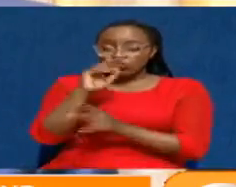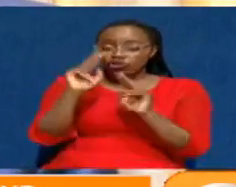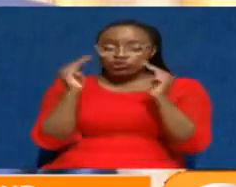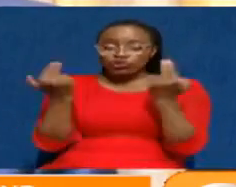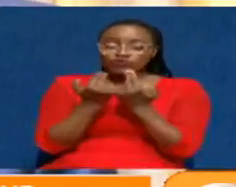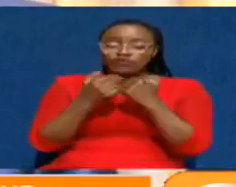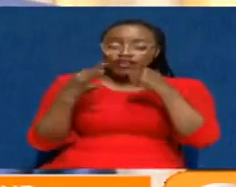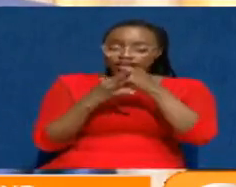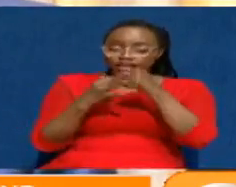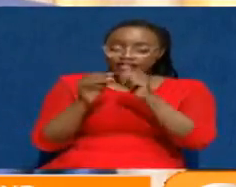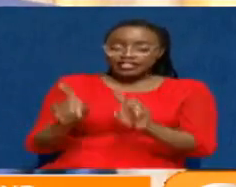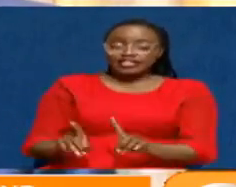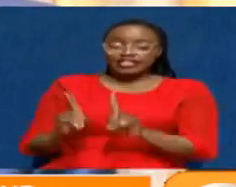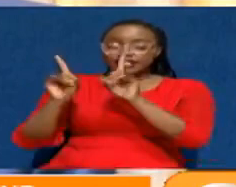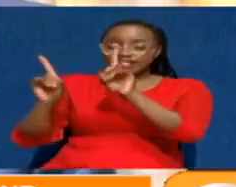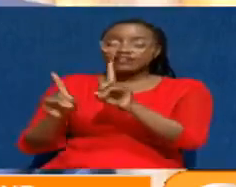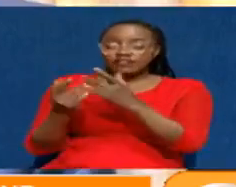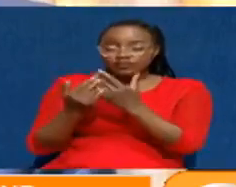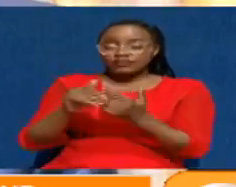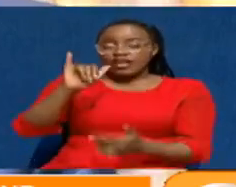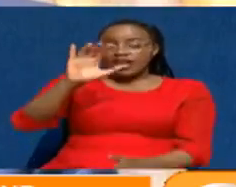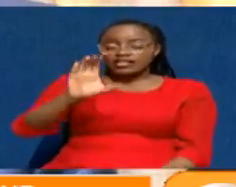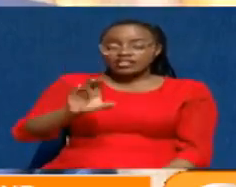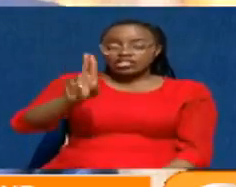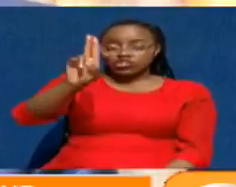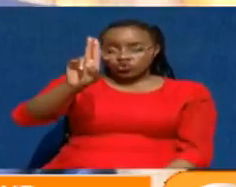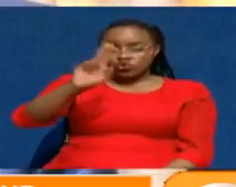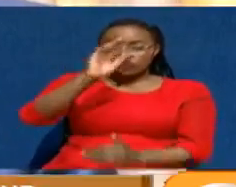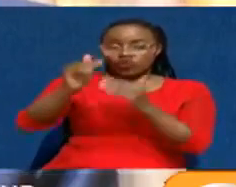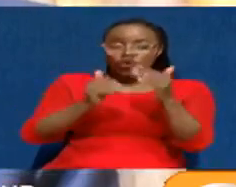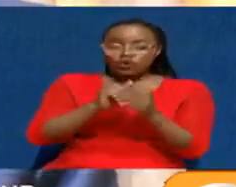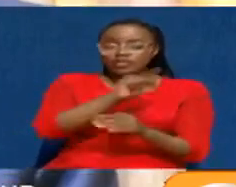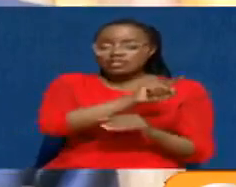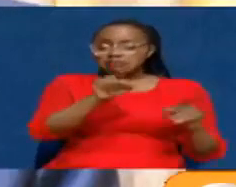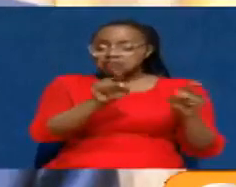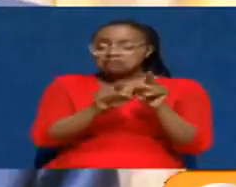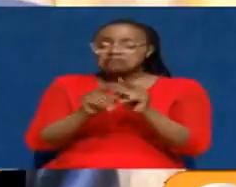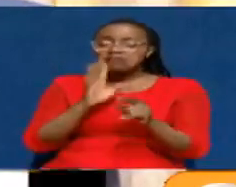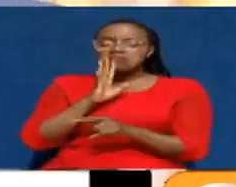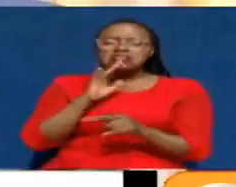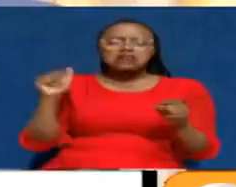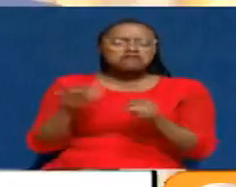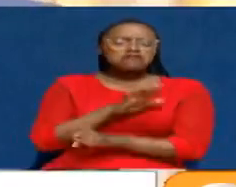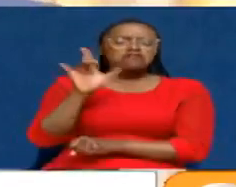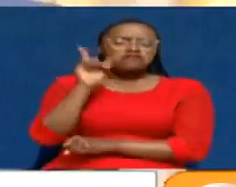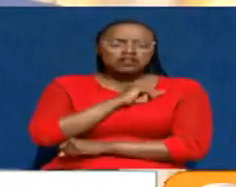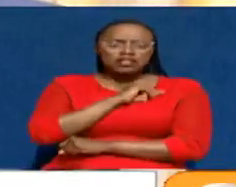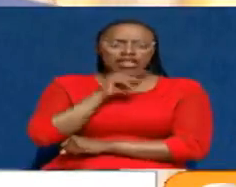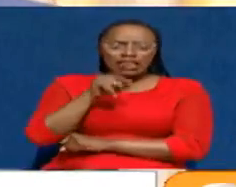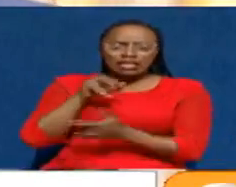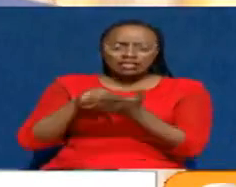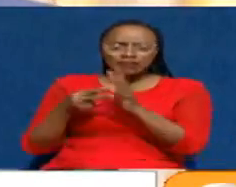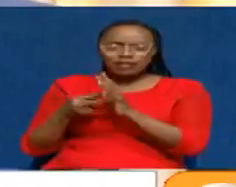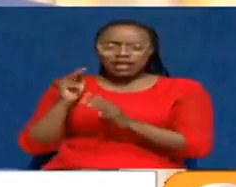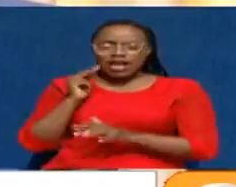8 dedicated critical care units. All of them, as we speak, are full. That does not mean